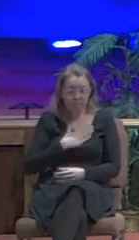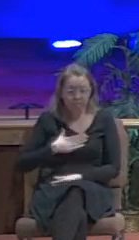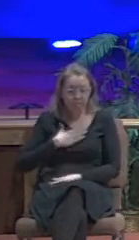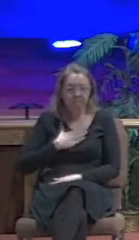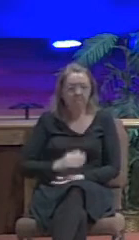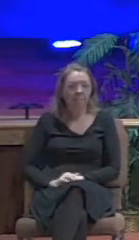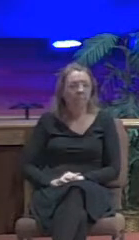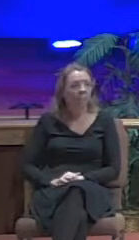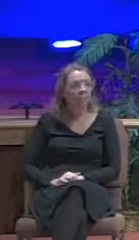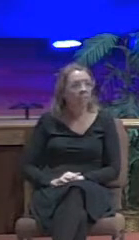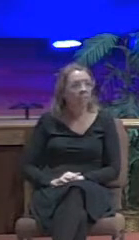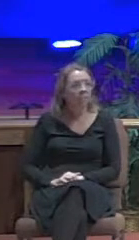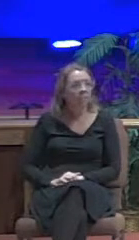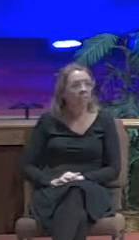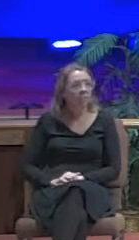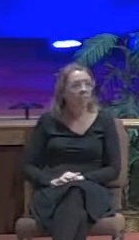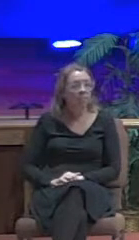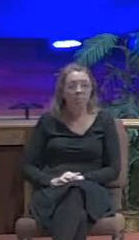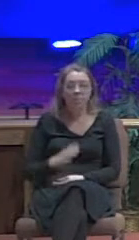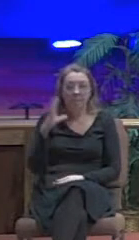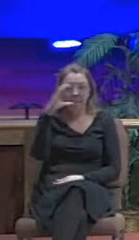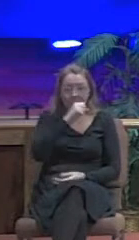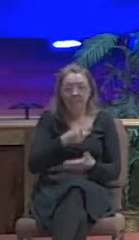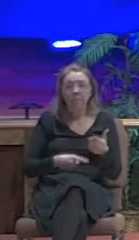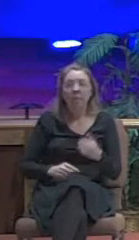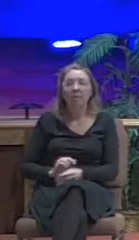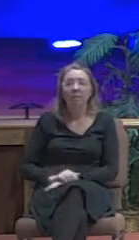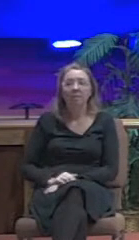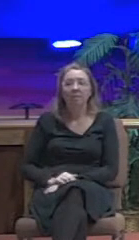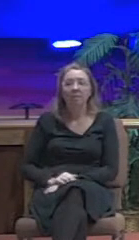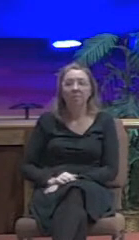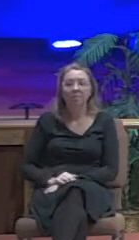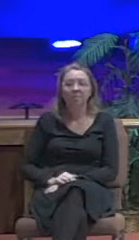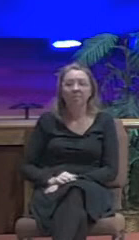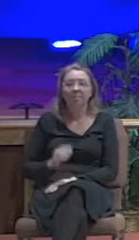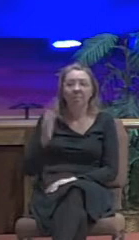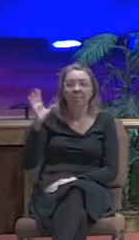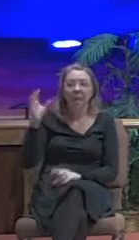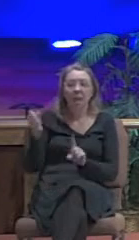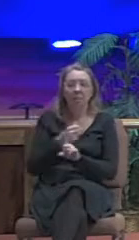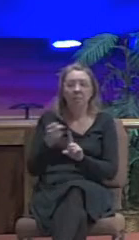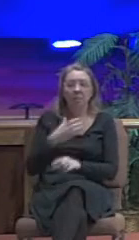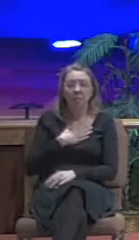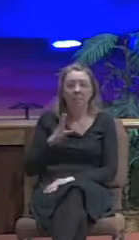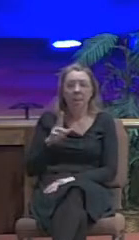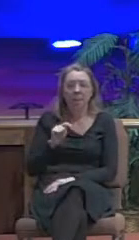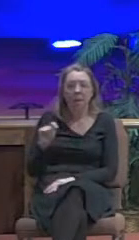And guess what? God whoops my butt. Says, Patrick, you're wrong.